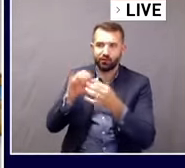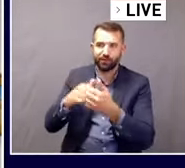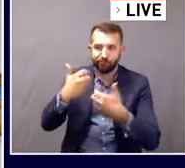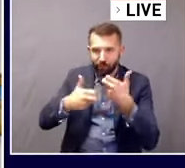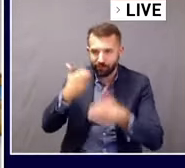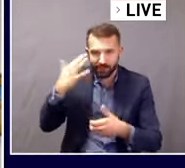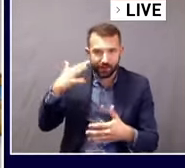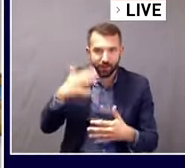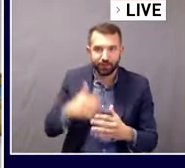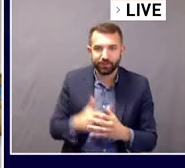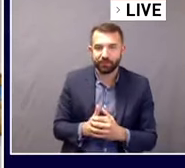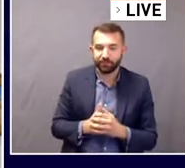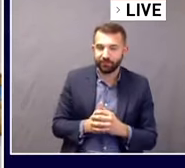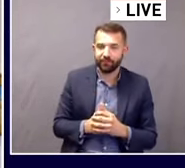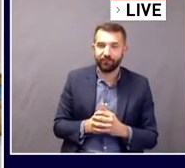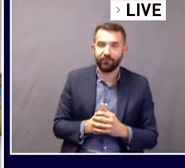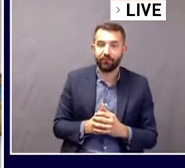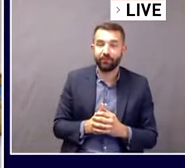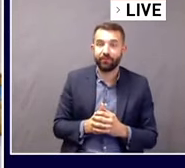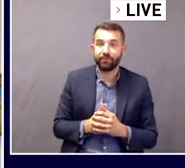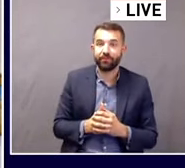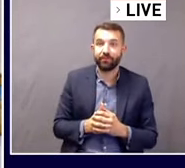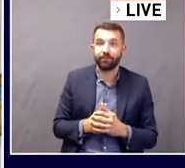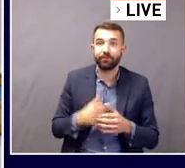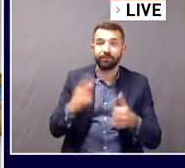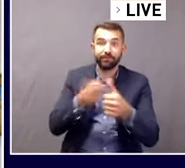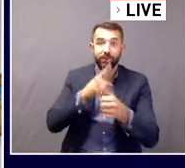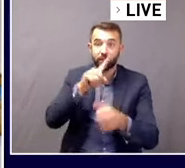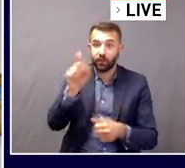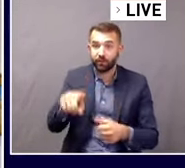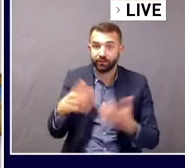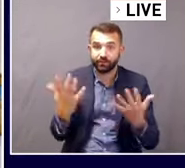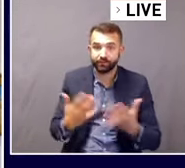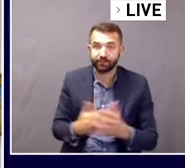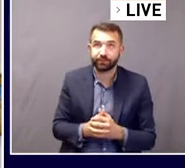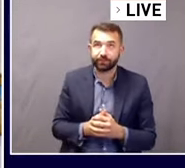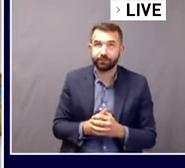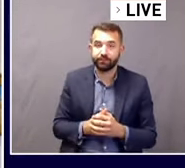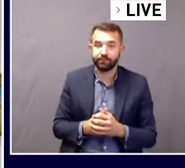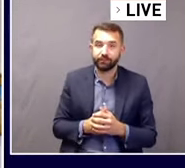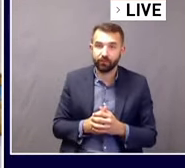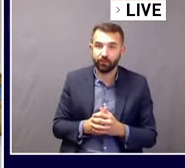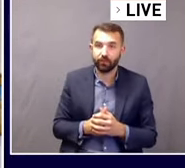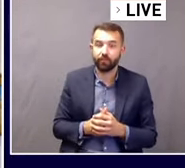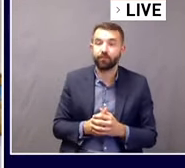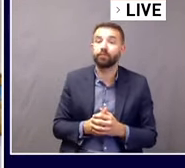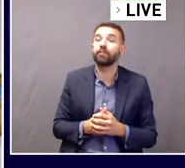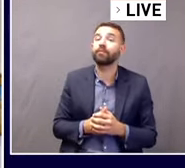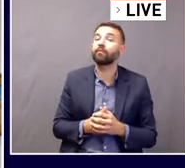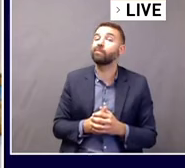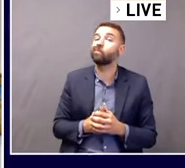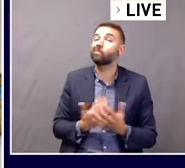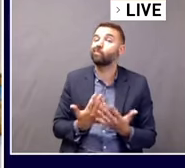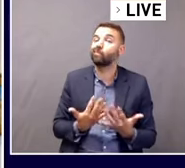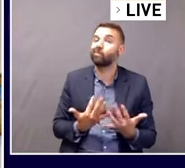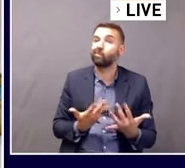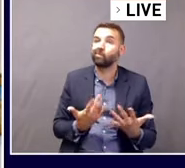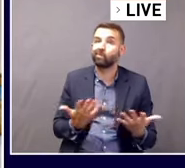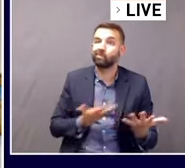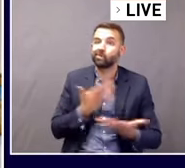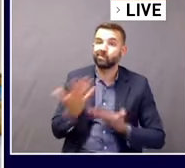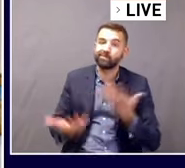So my first question is about the, in general, with